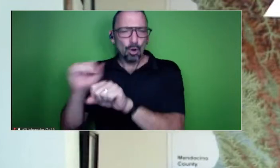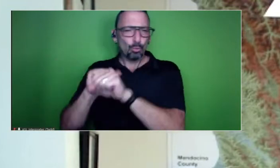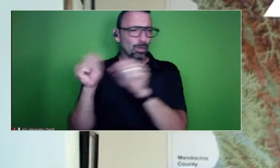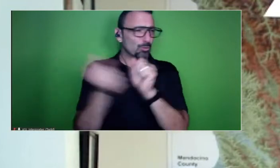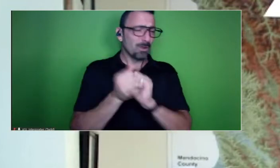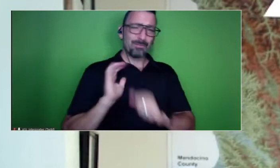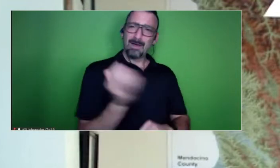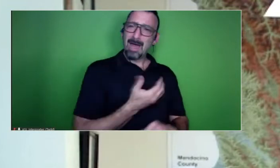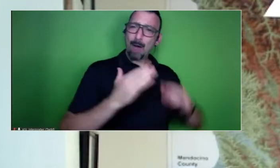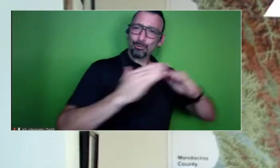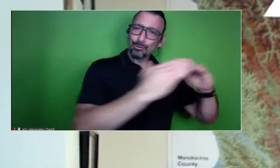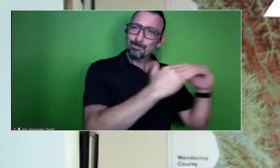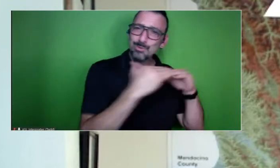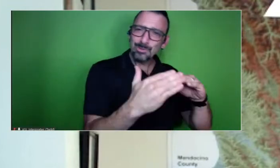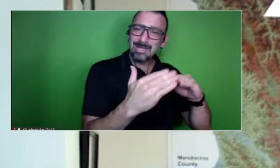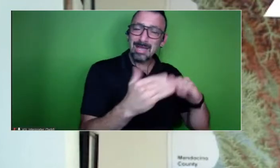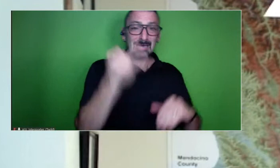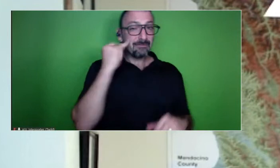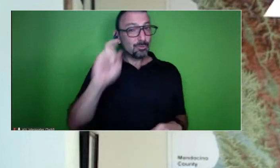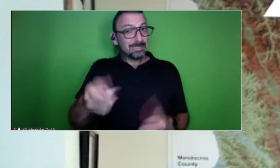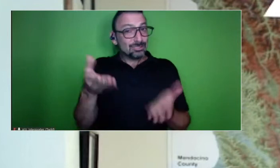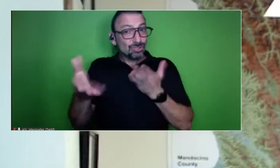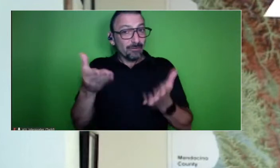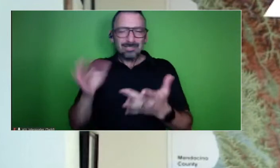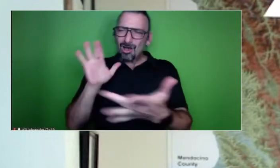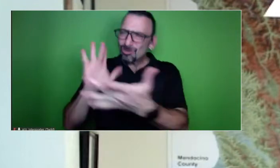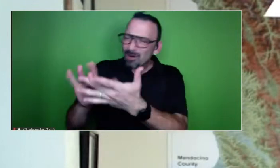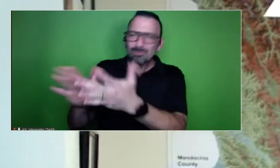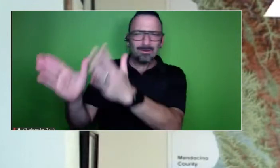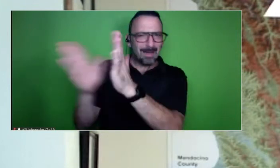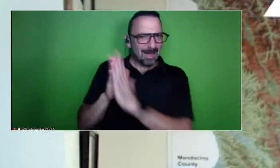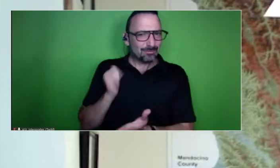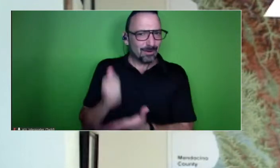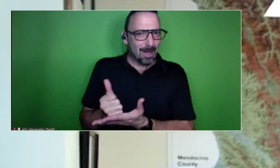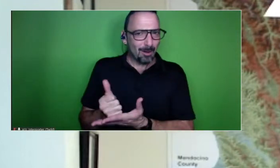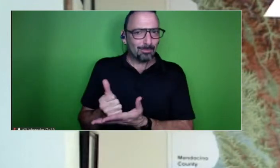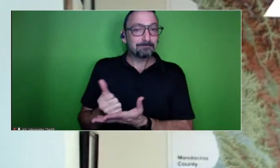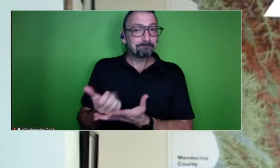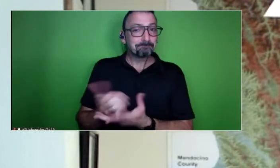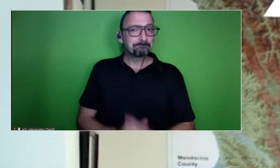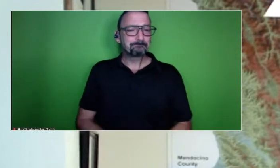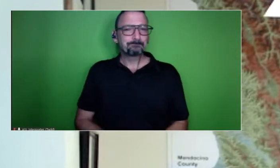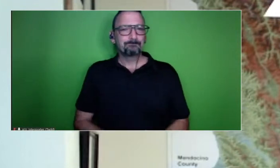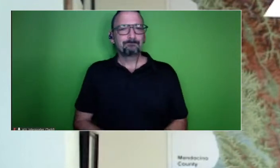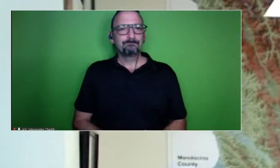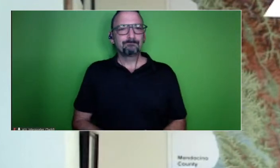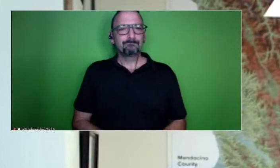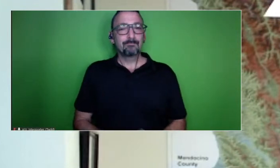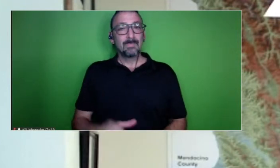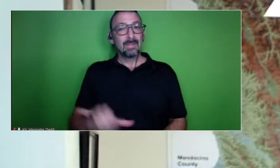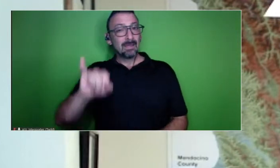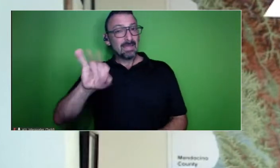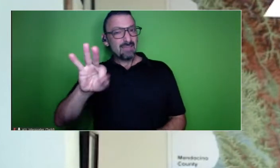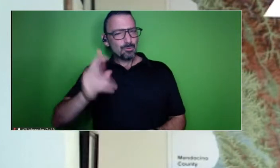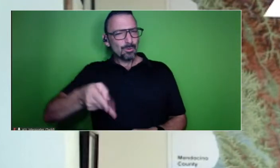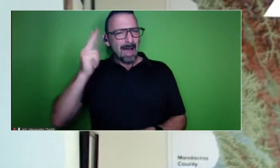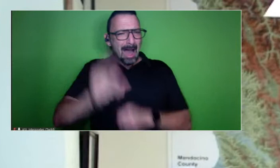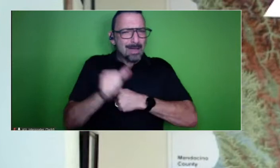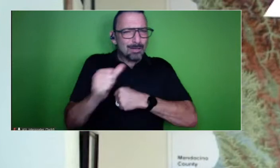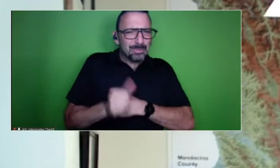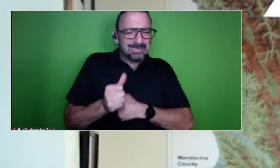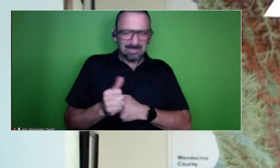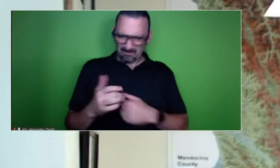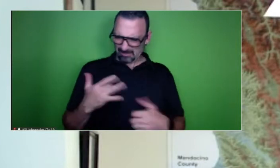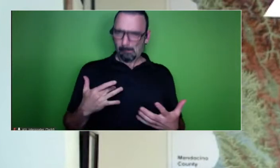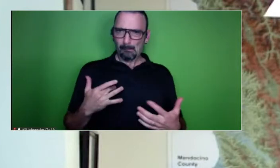and also to get services if you need them to help you through your isolation or quarantine period. If you're at high risk and have